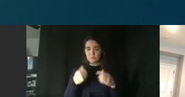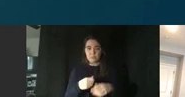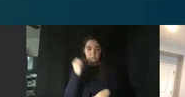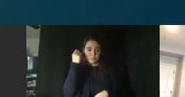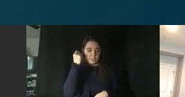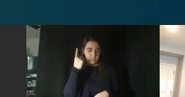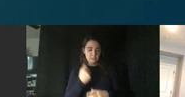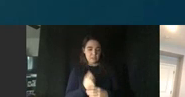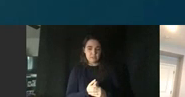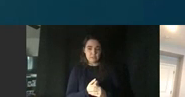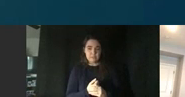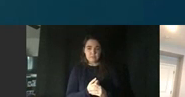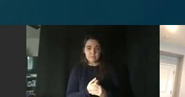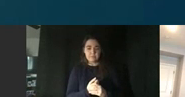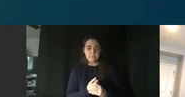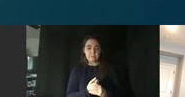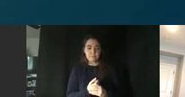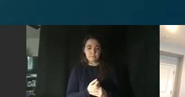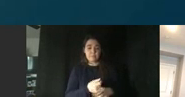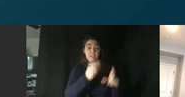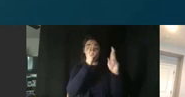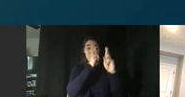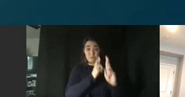we have to respect people's